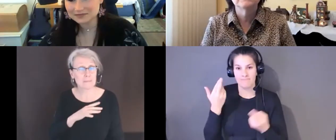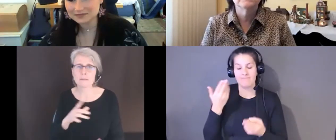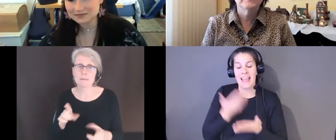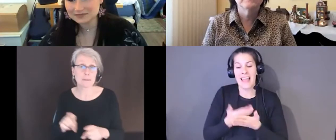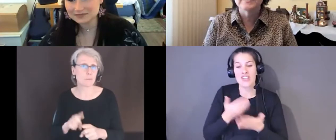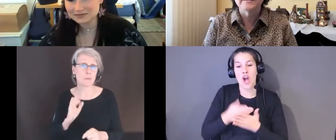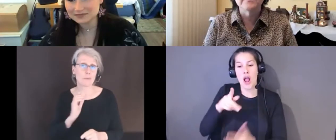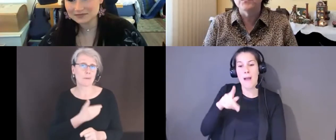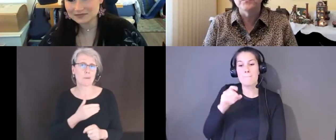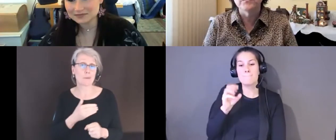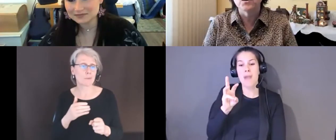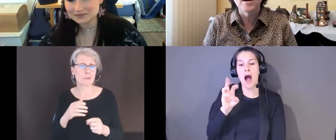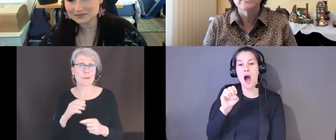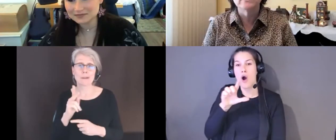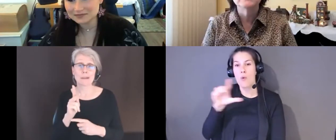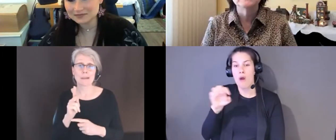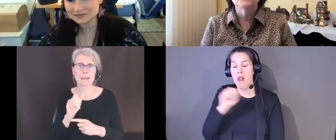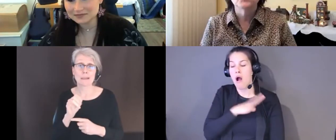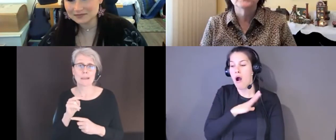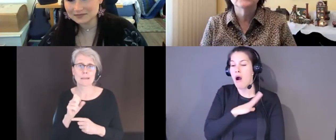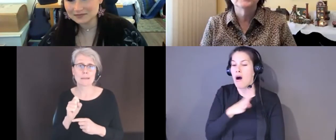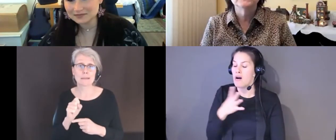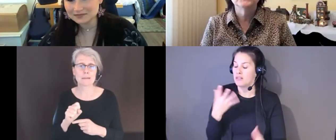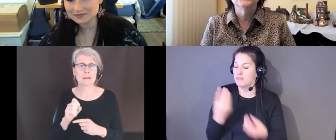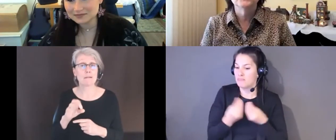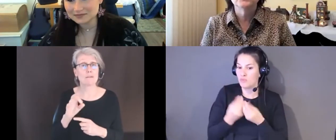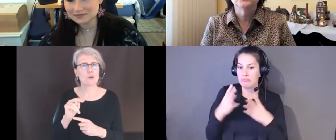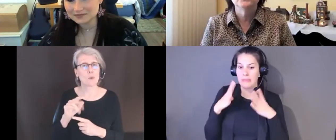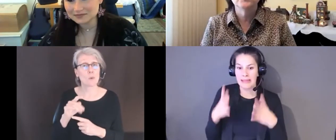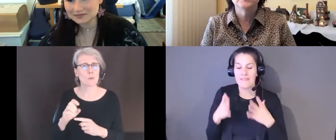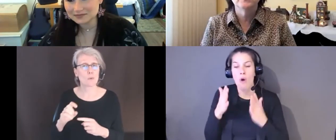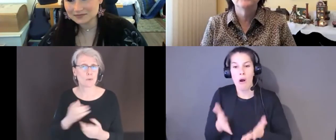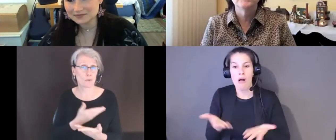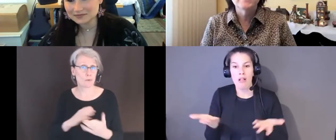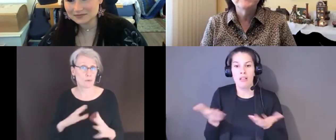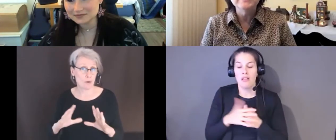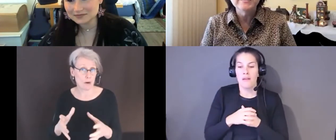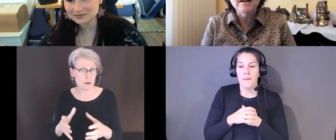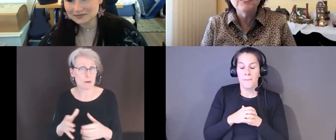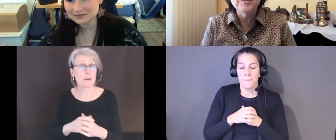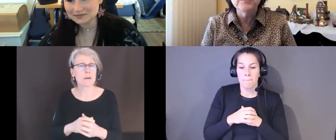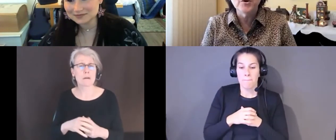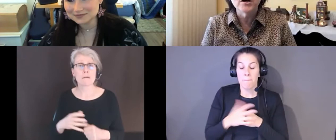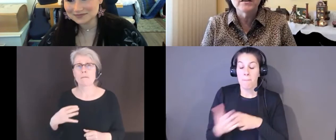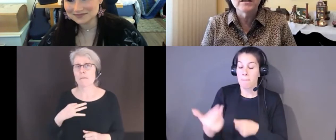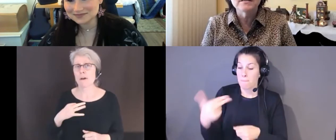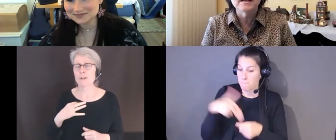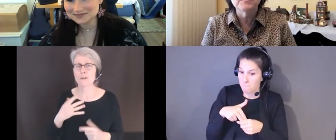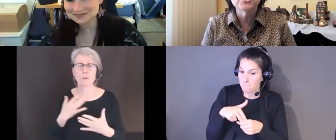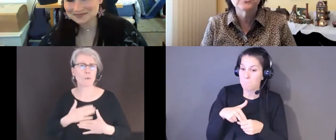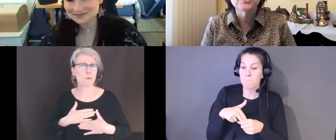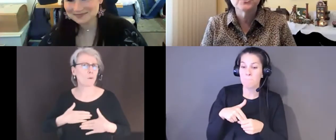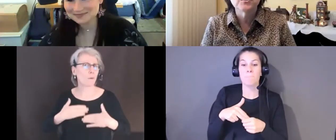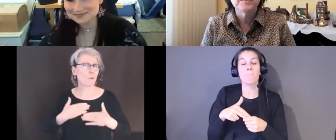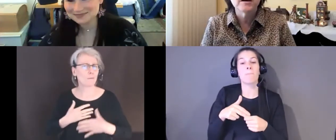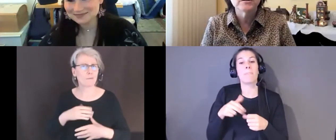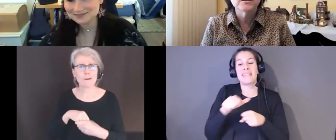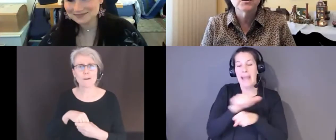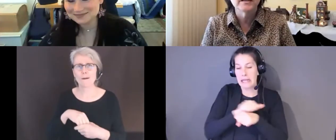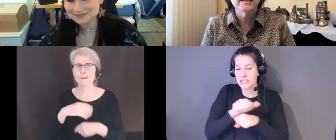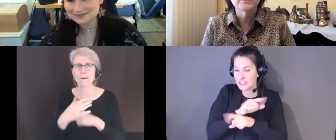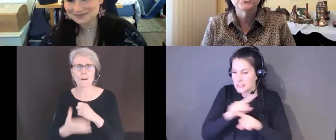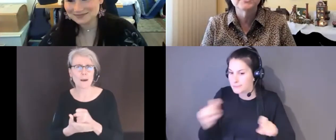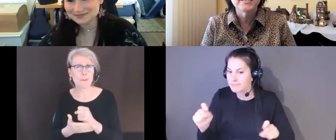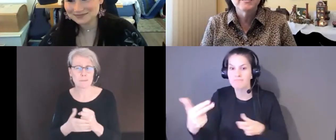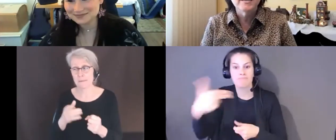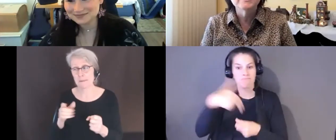of the choir work that we do who they love being part of this. And I'm sure it's true of the Powell